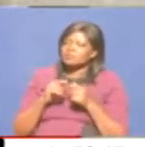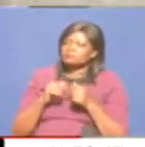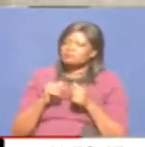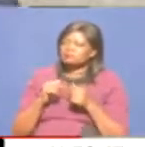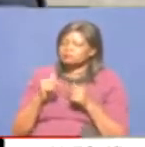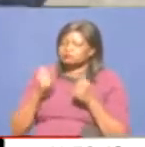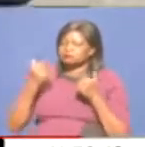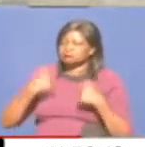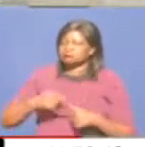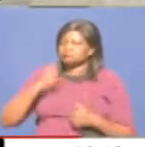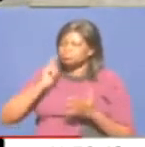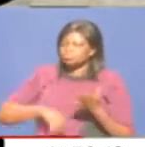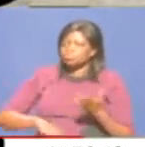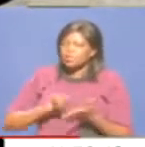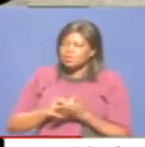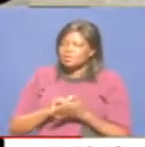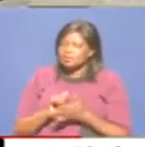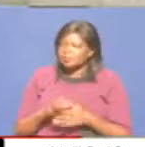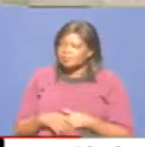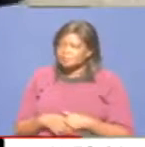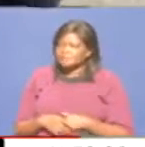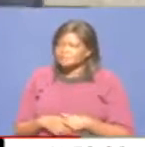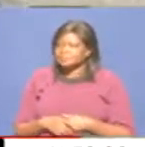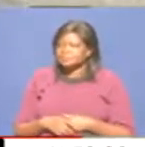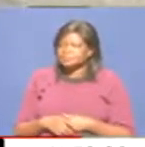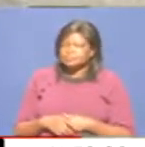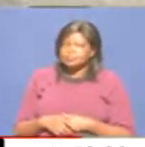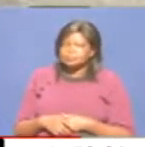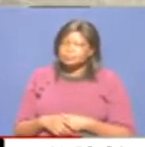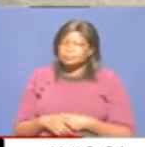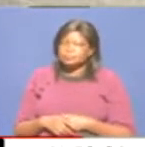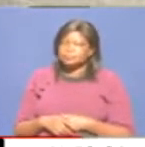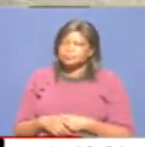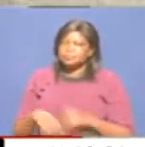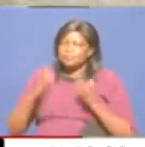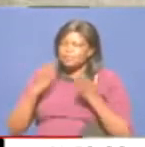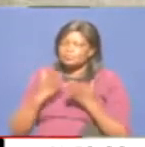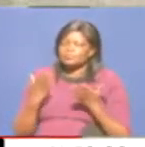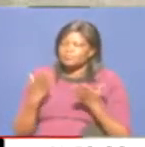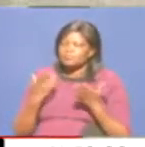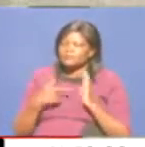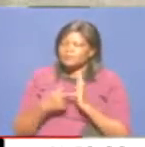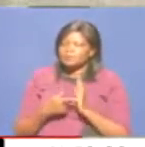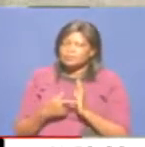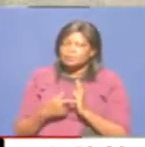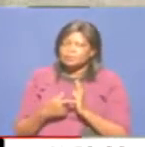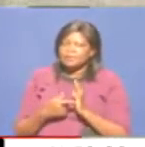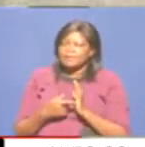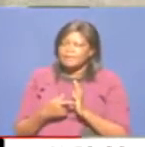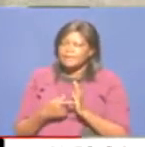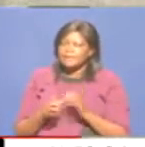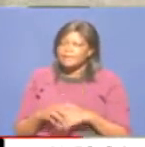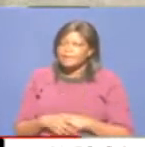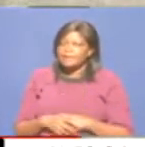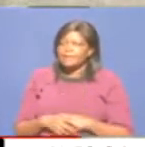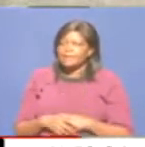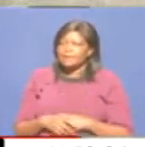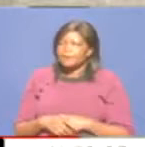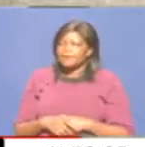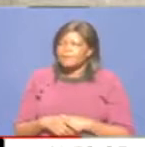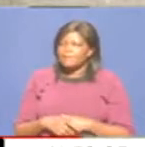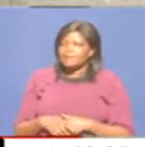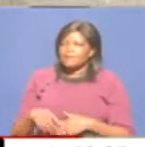seeing now, let me deal with the big ones mm-hmm. yes. For this forum. Yes. What